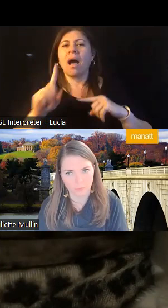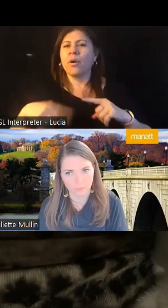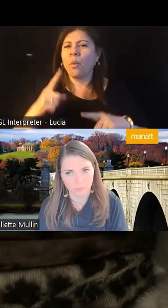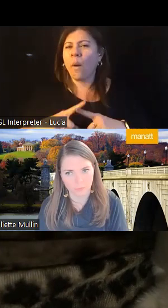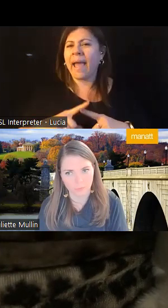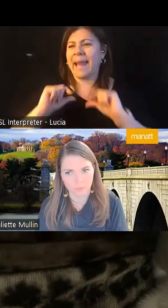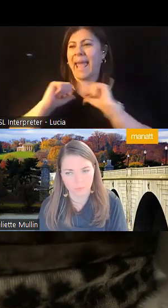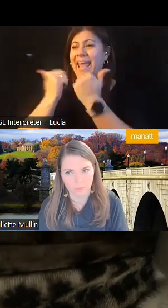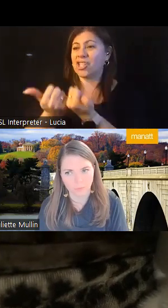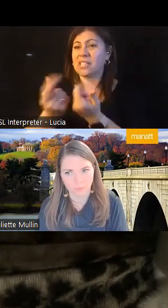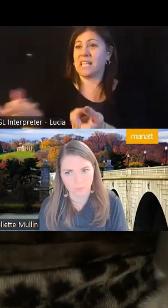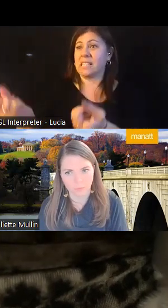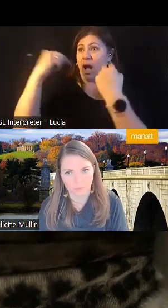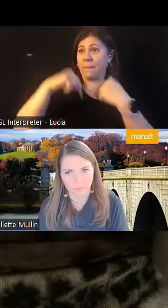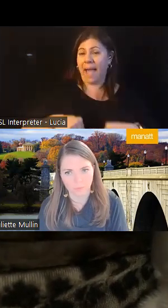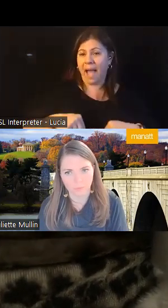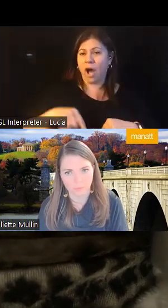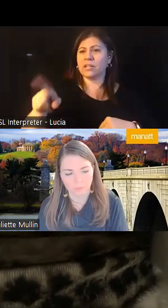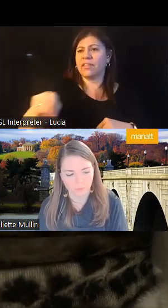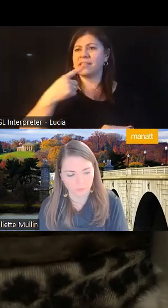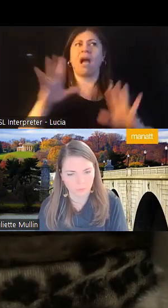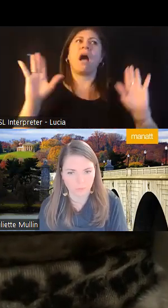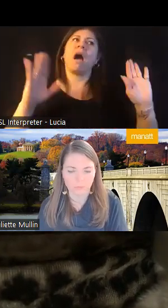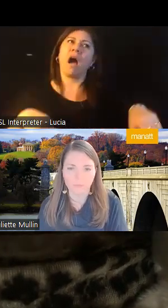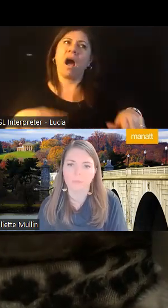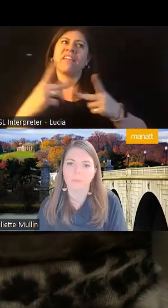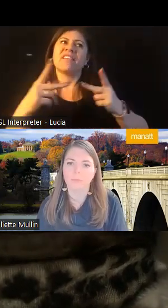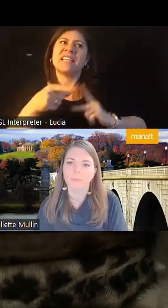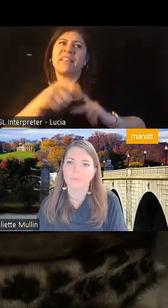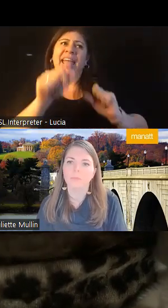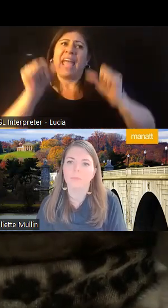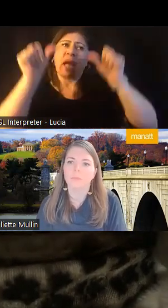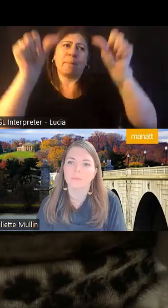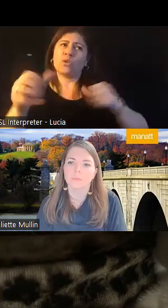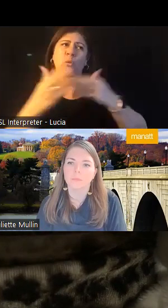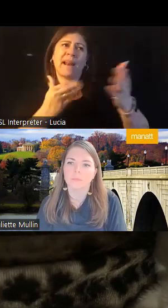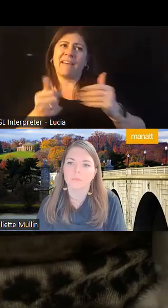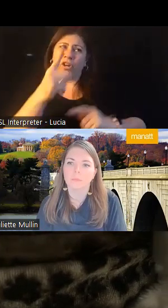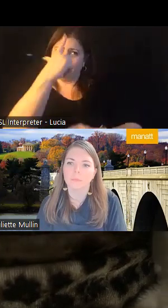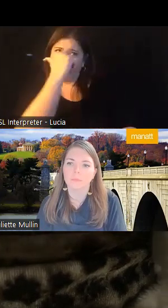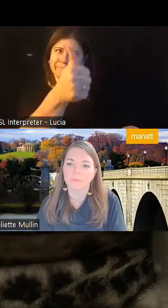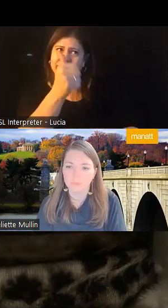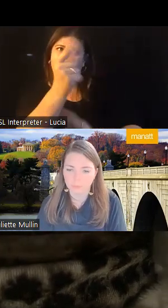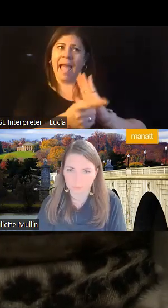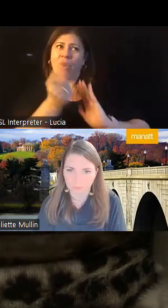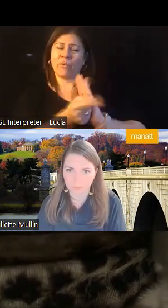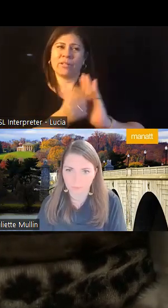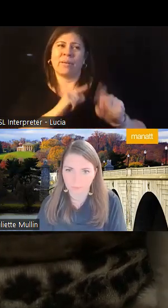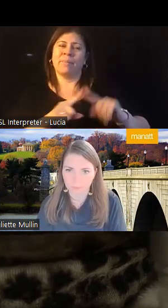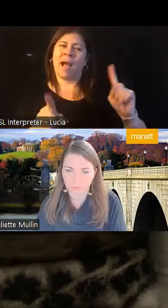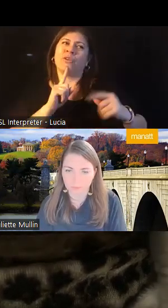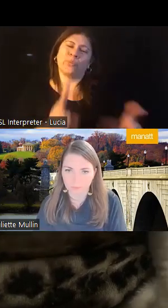agencies come out, they say, well, the facility can post whatever signs they want, even though there aren't any